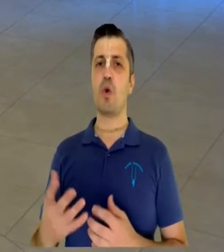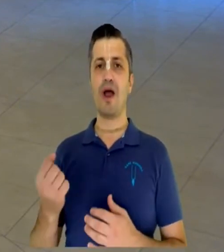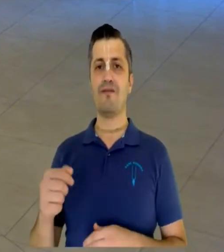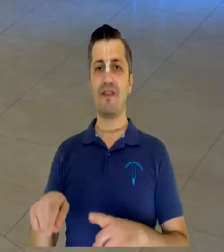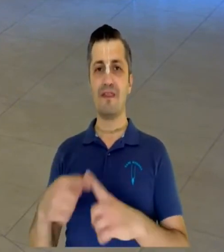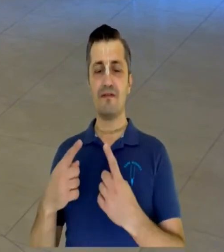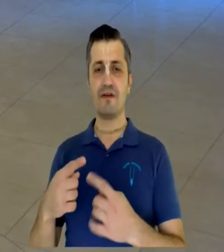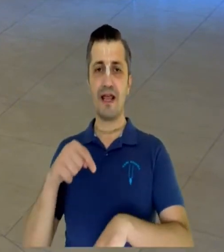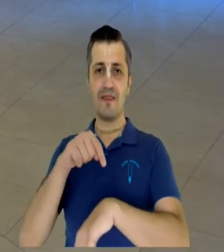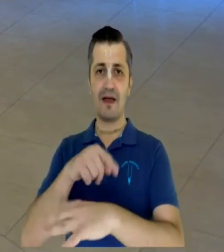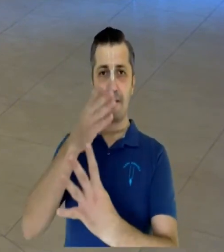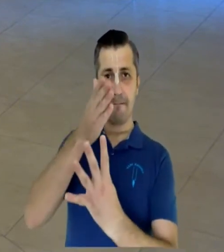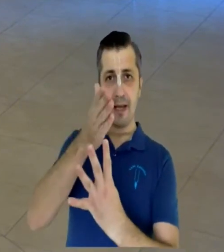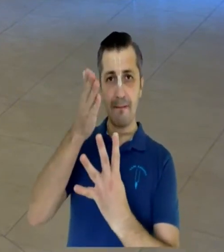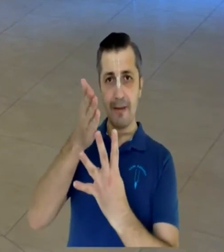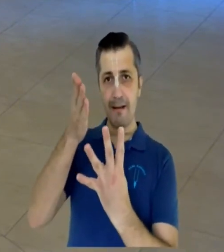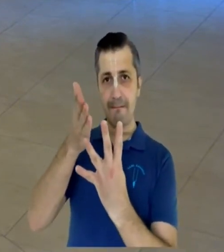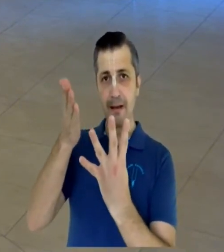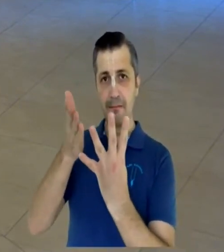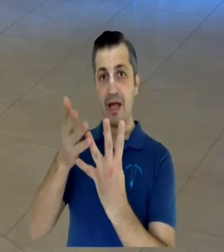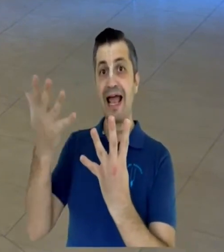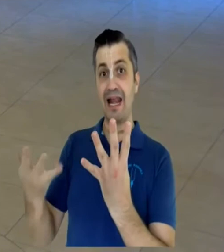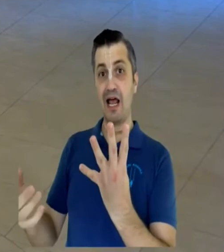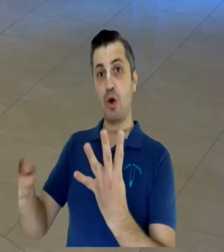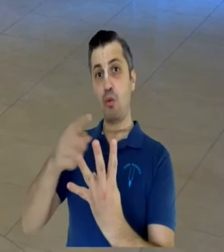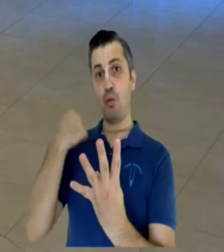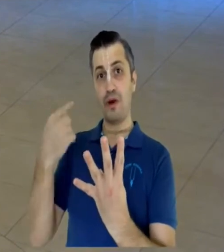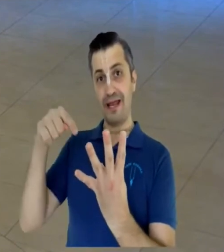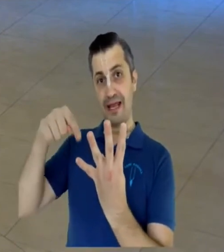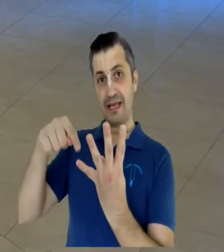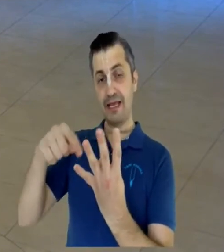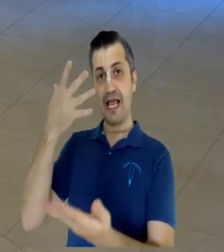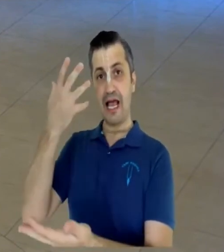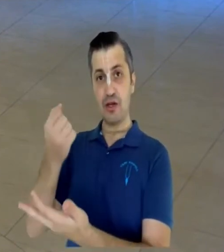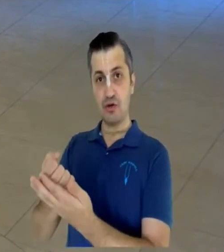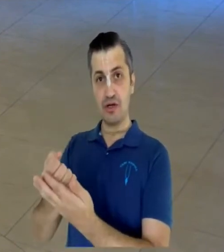Kali Yuga, and this is actually, it's known as the darkest age of the 4 ages.